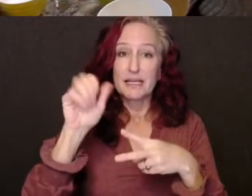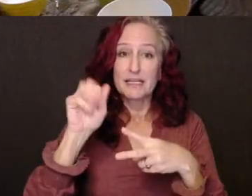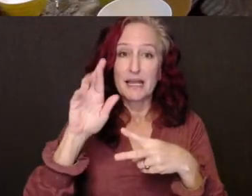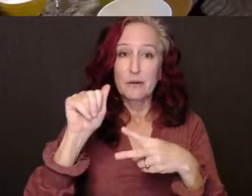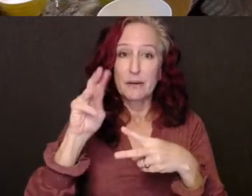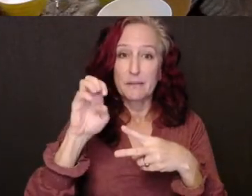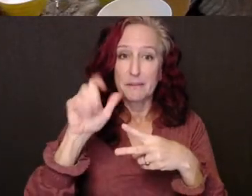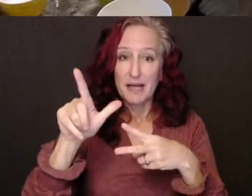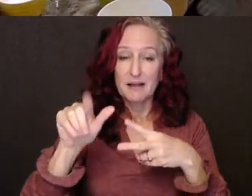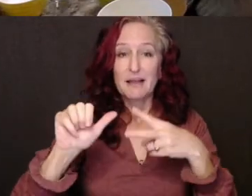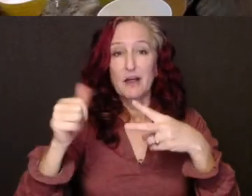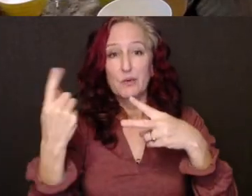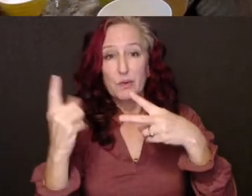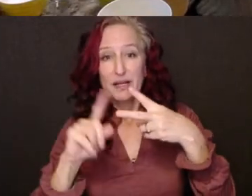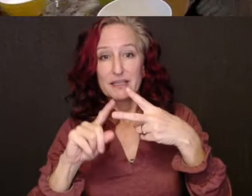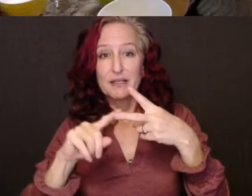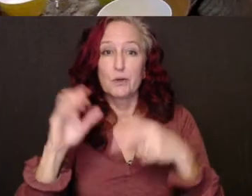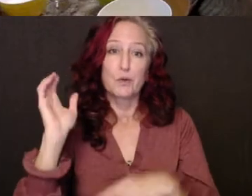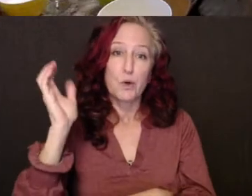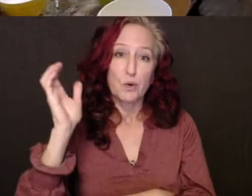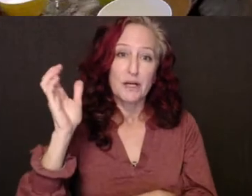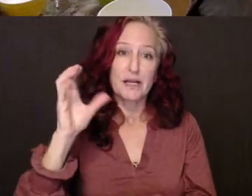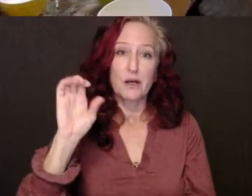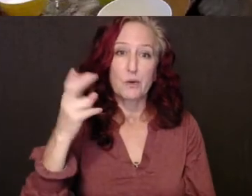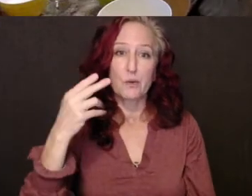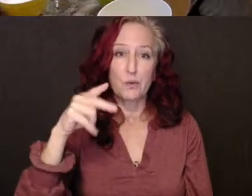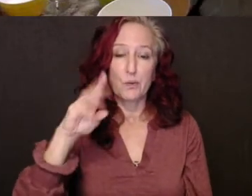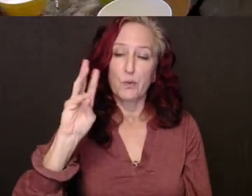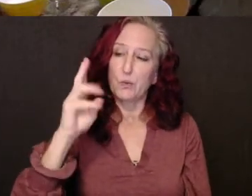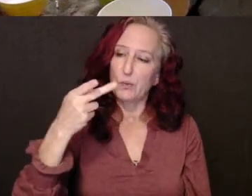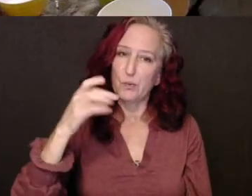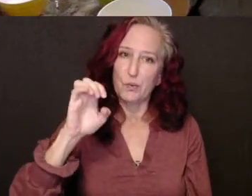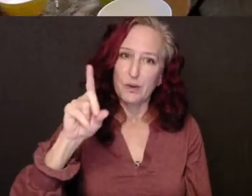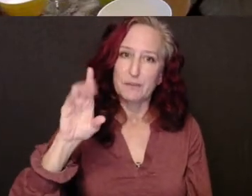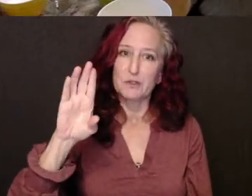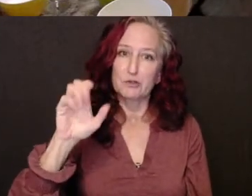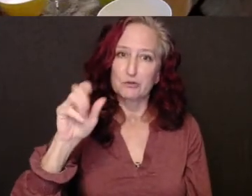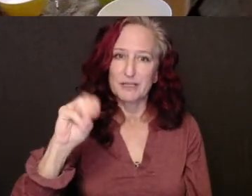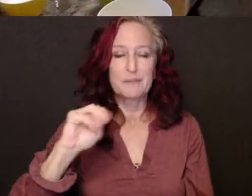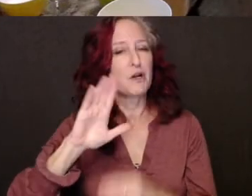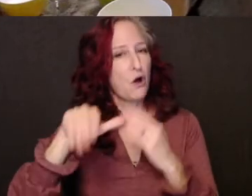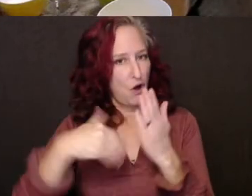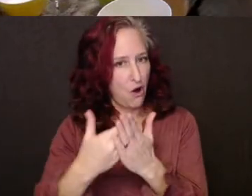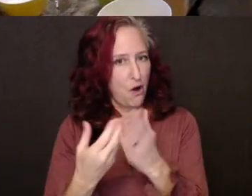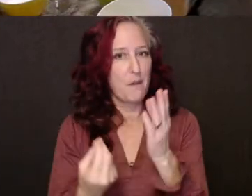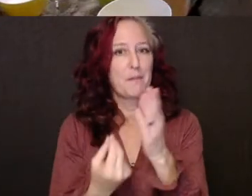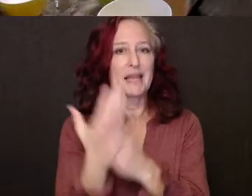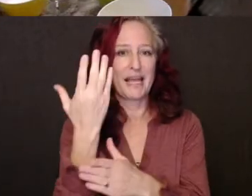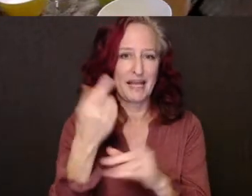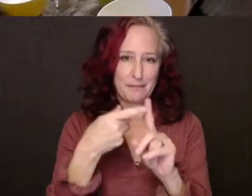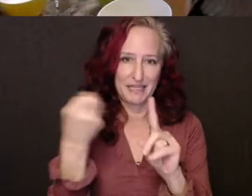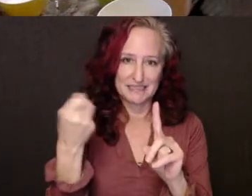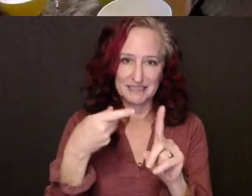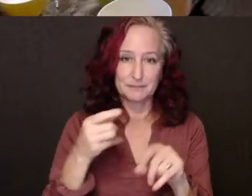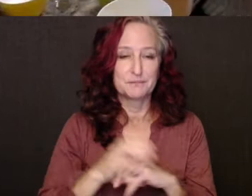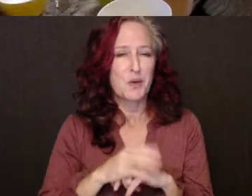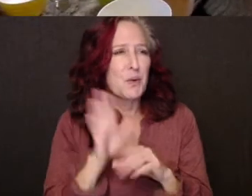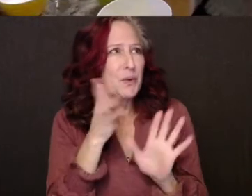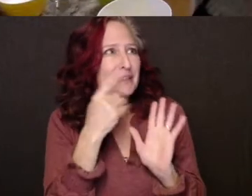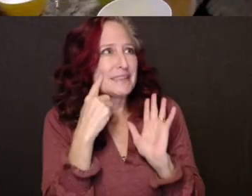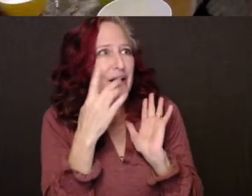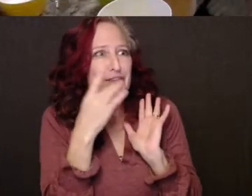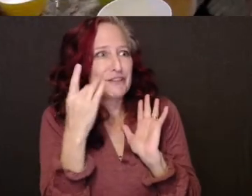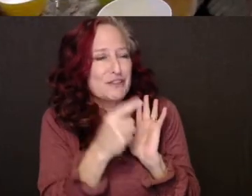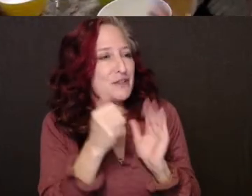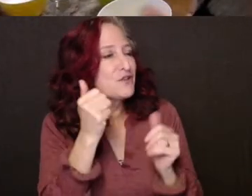to make our filled churro cupcakes, and they are our most popular cupcake at our bakery. And